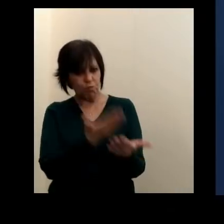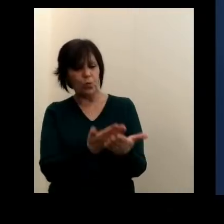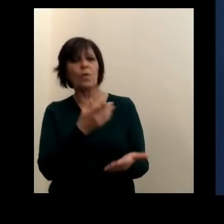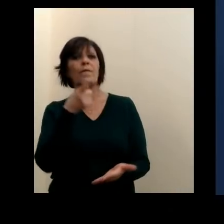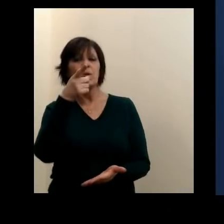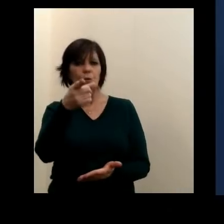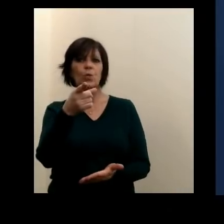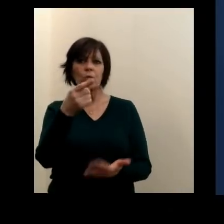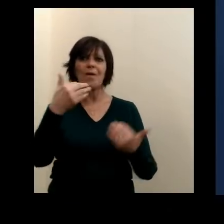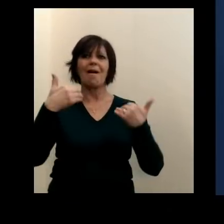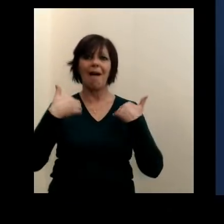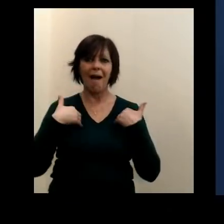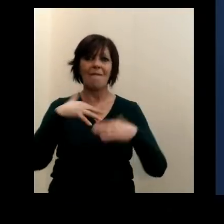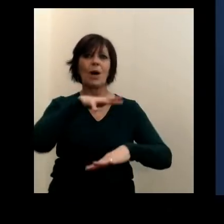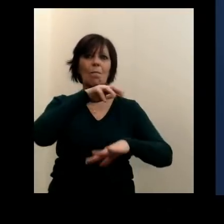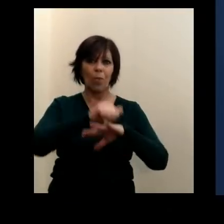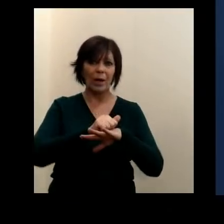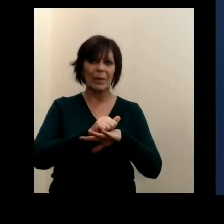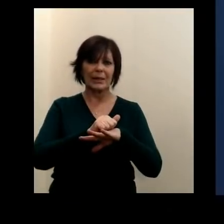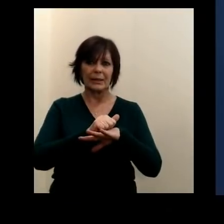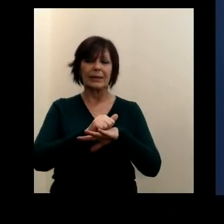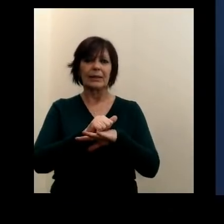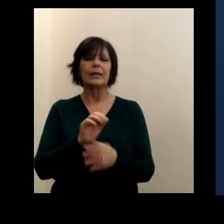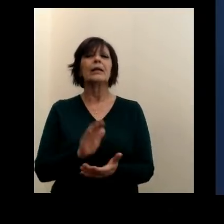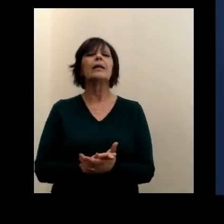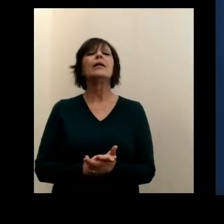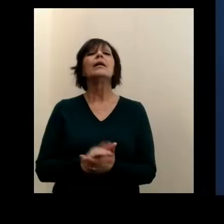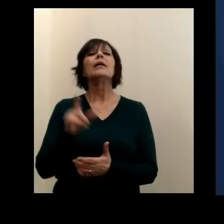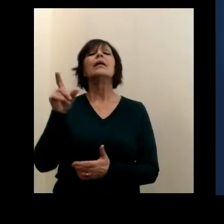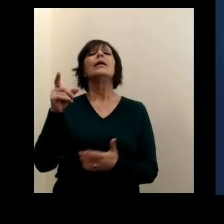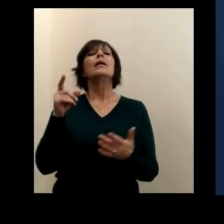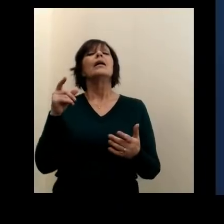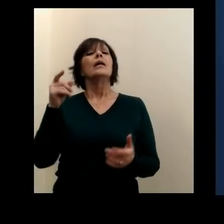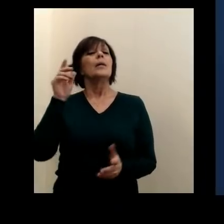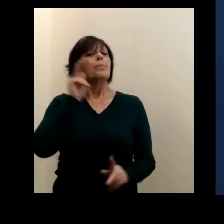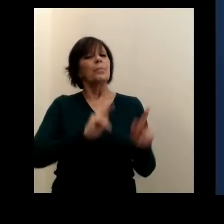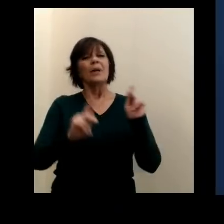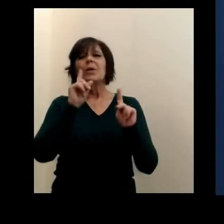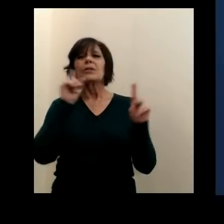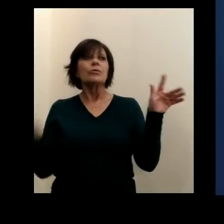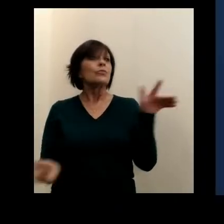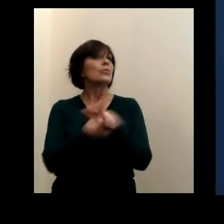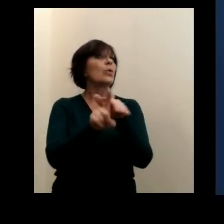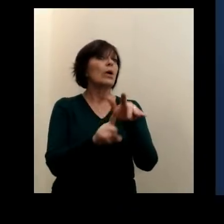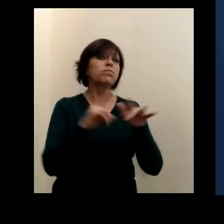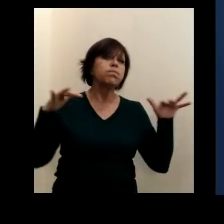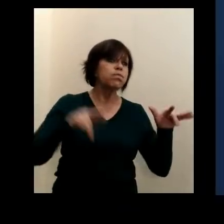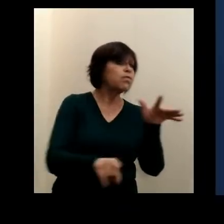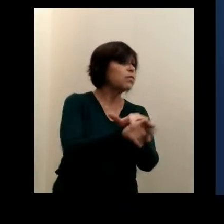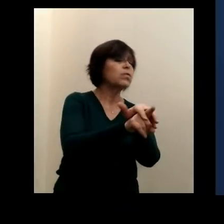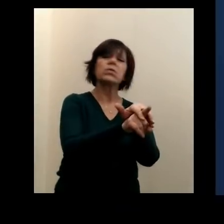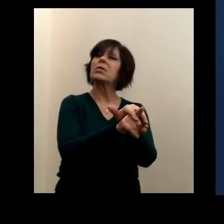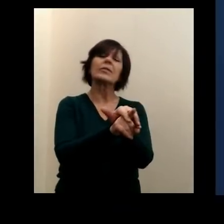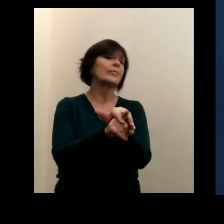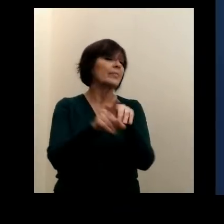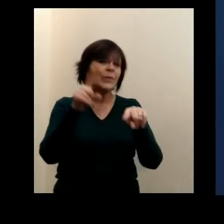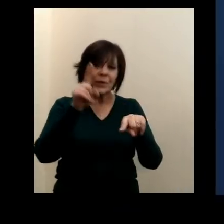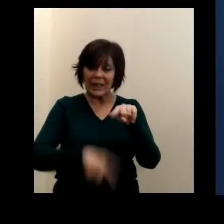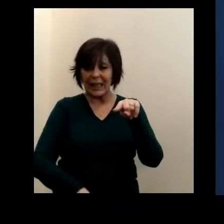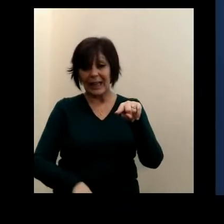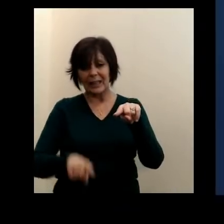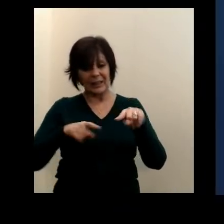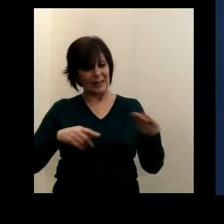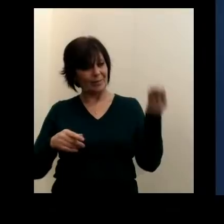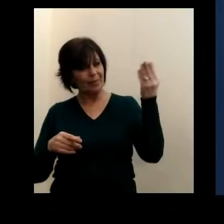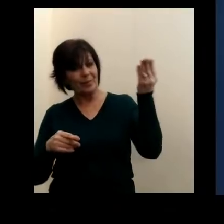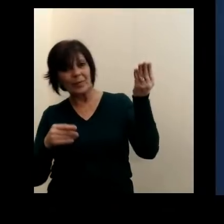do have an appointment. As the county executive mentioned, people are just showing up, try to get a vaccine, and we are all